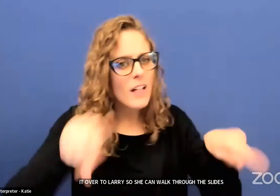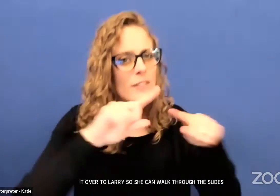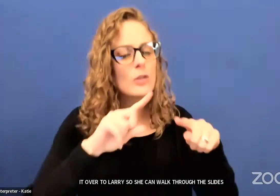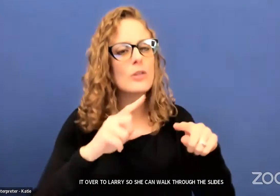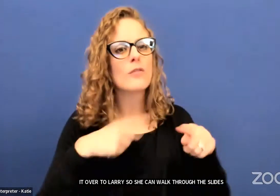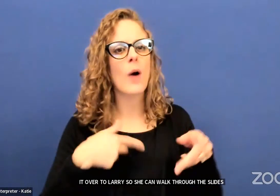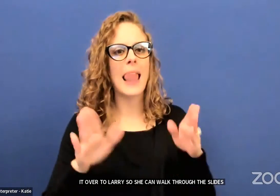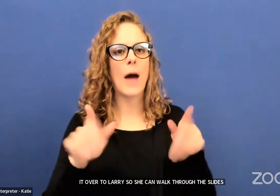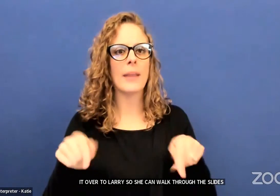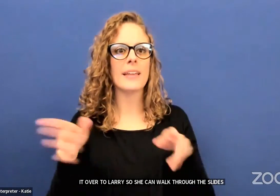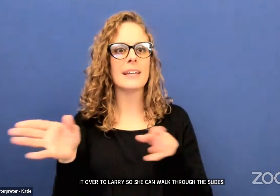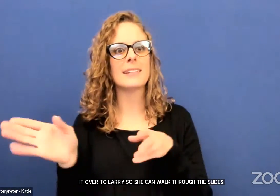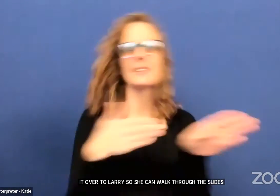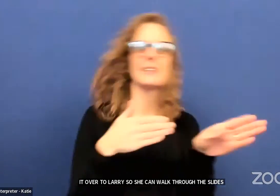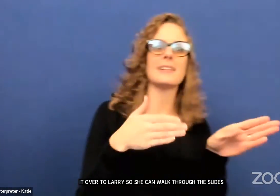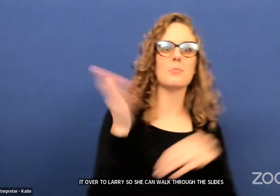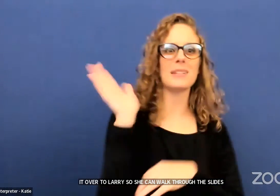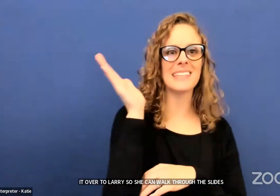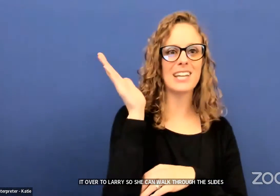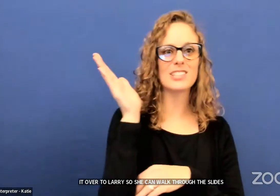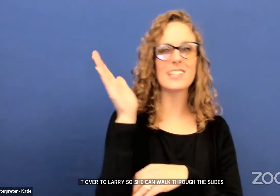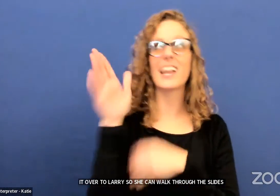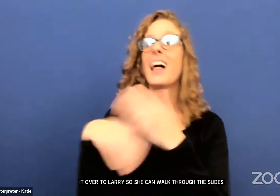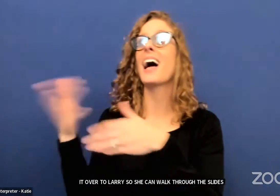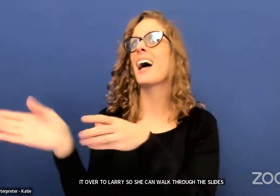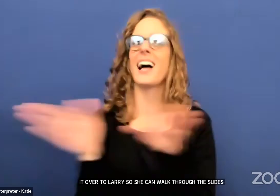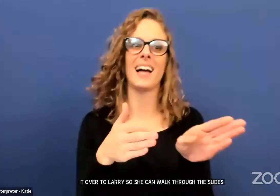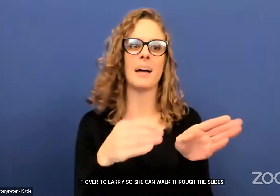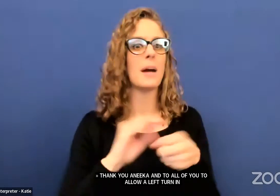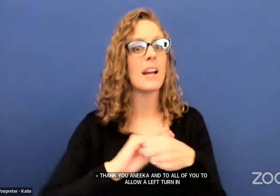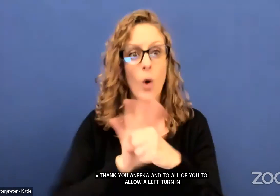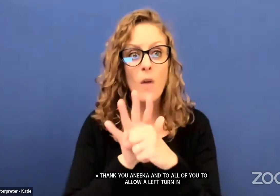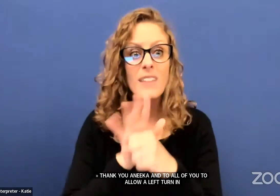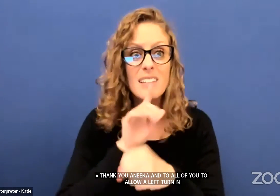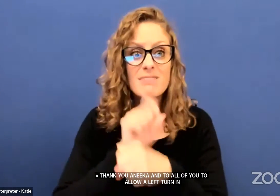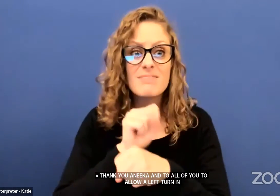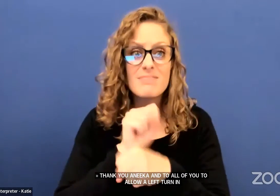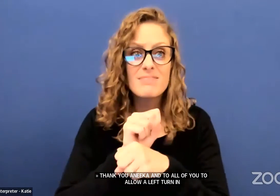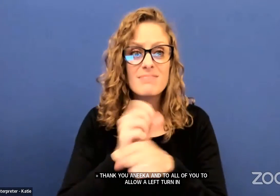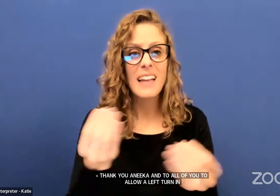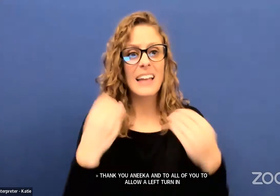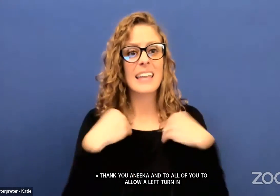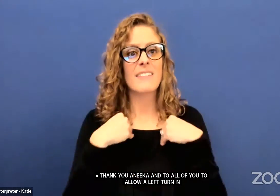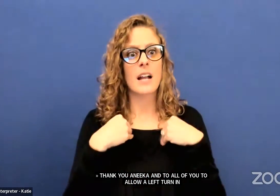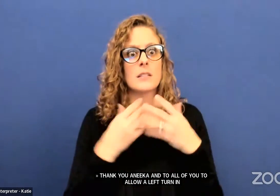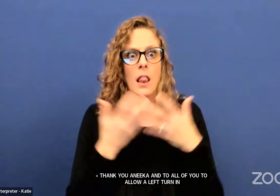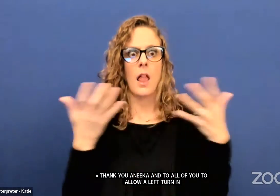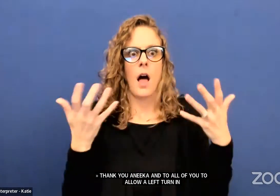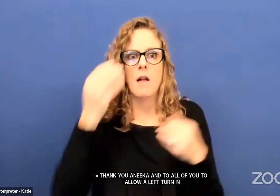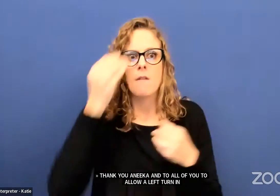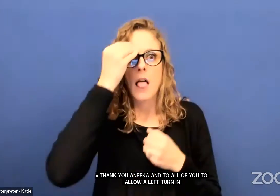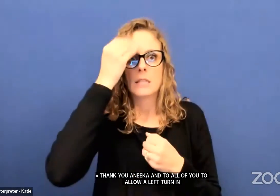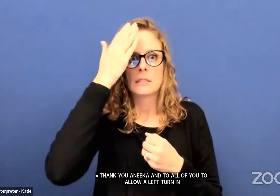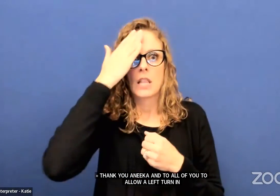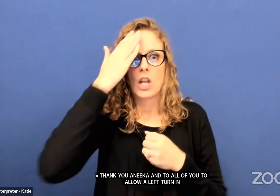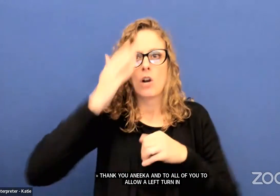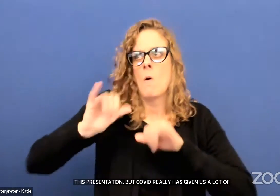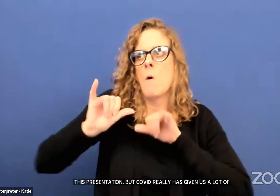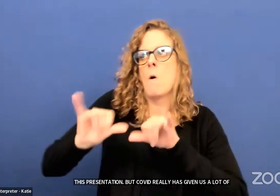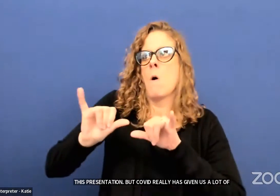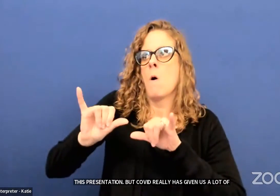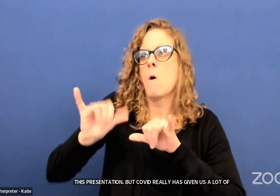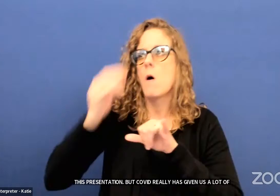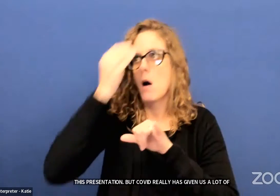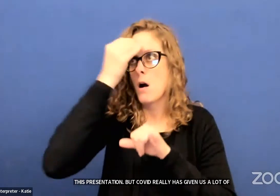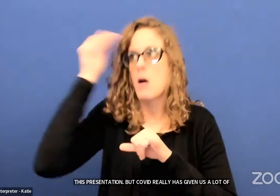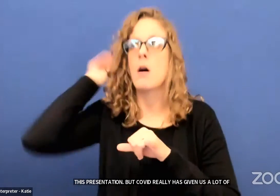turn in this presentation. But COVID really has given us a lot of lessons learned, and I'd like to just go